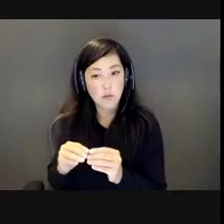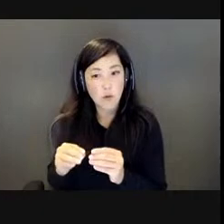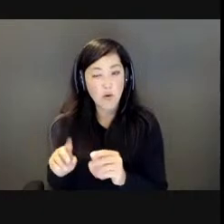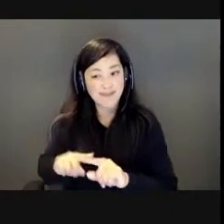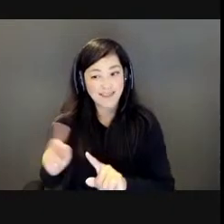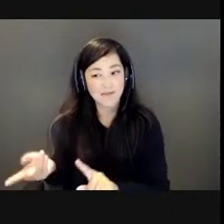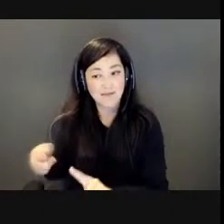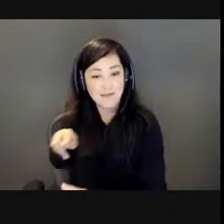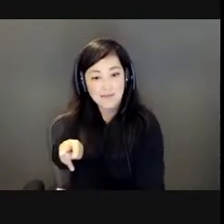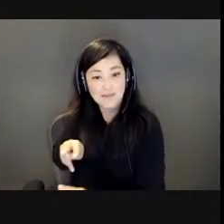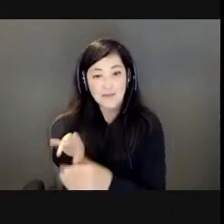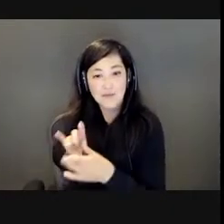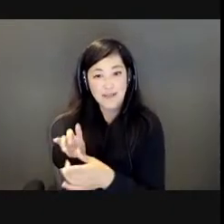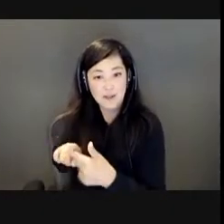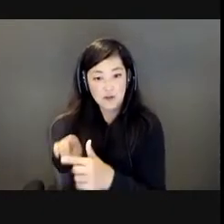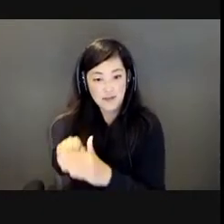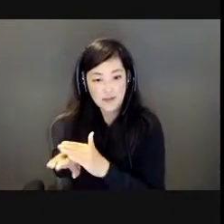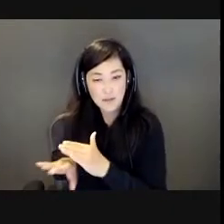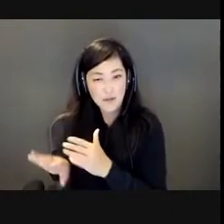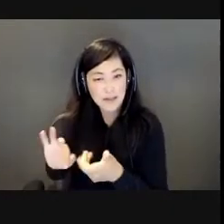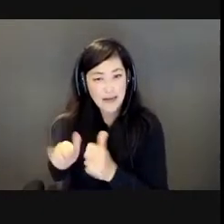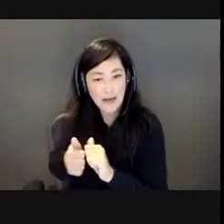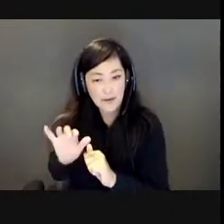and how that should be kind of included in